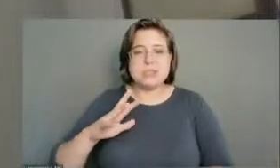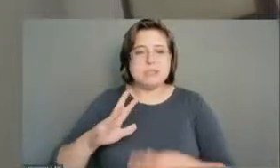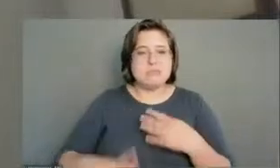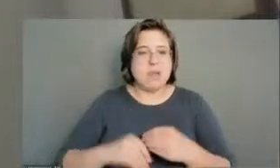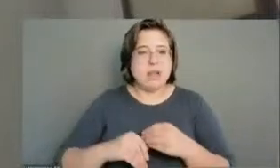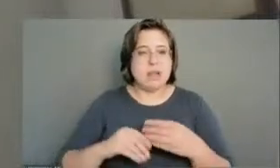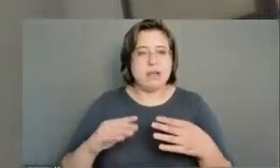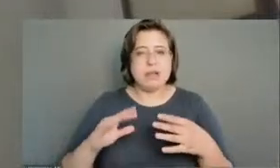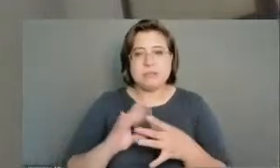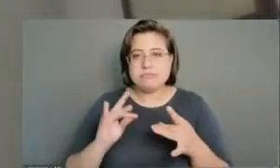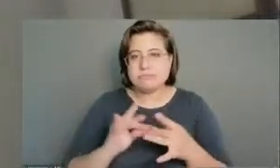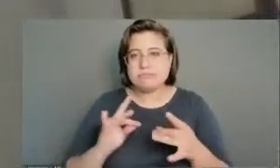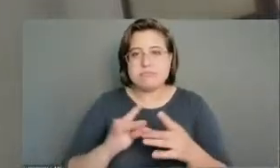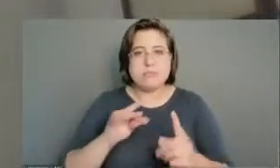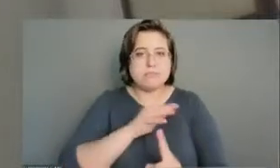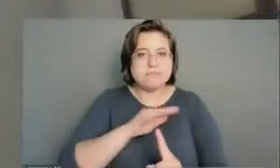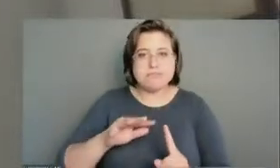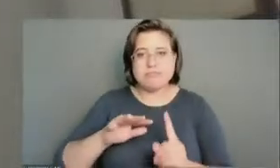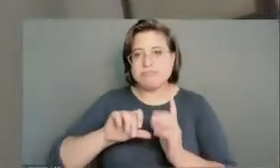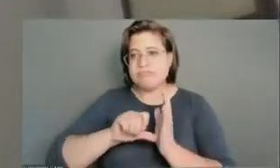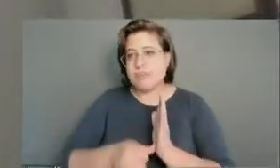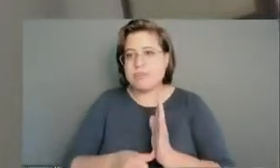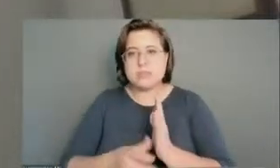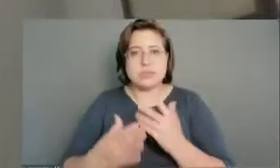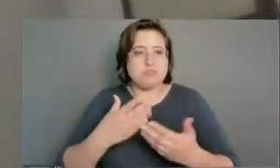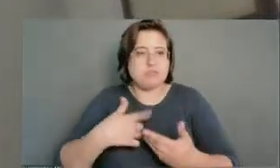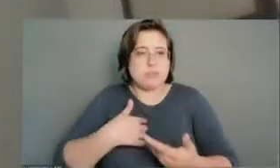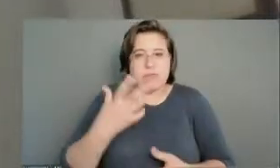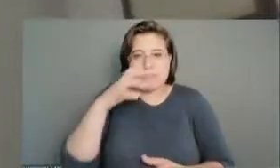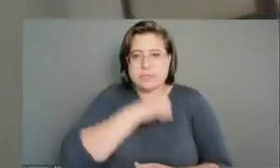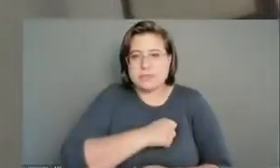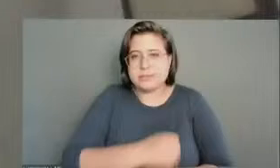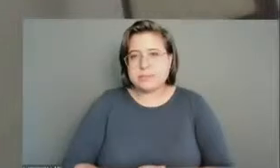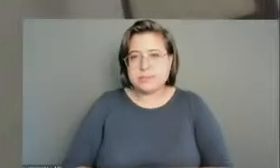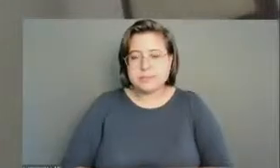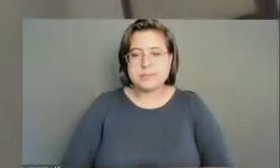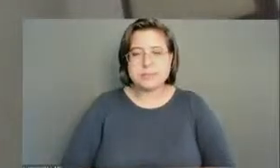up, amplify, and add anything I missed.